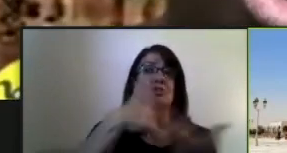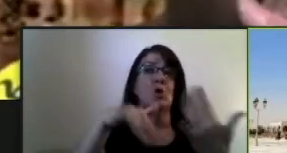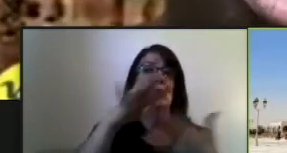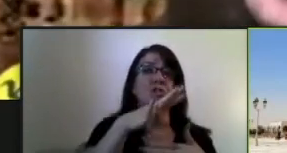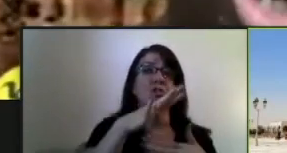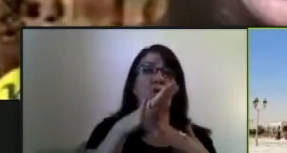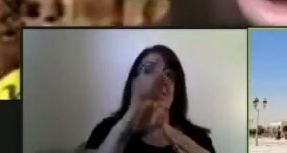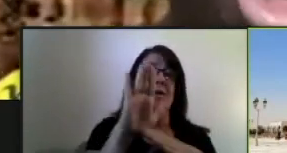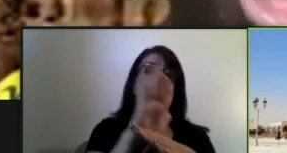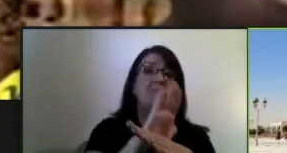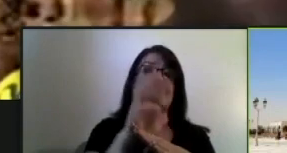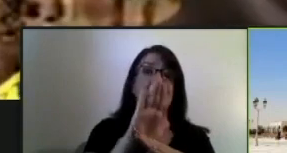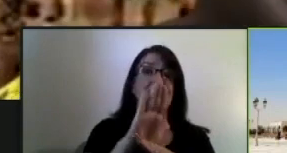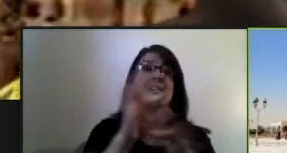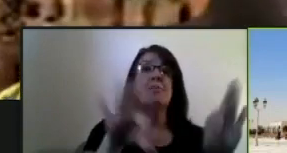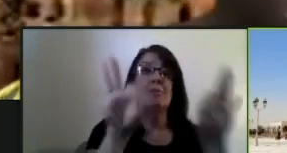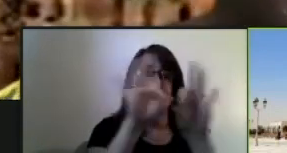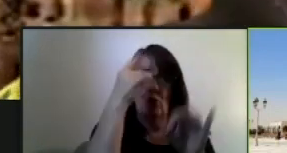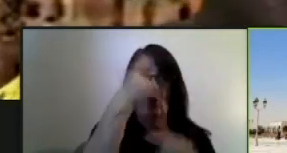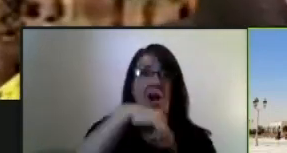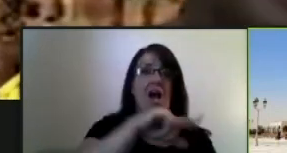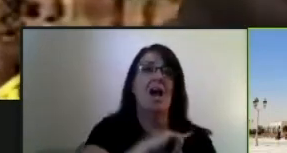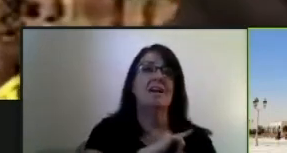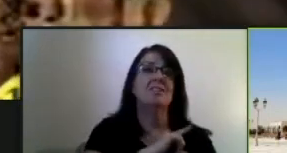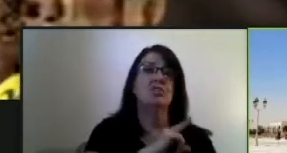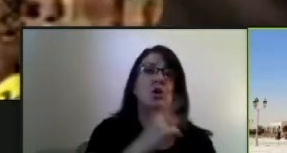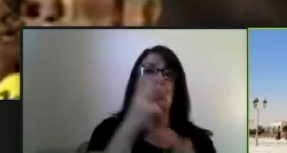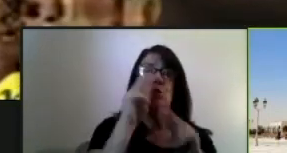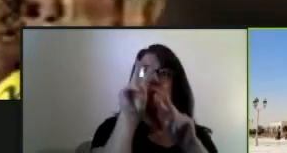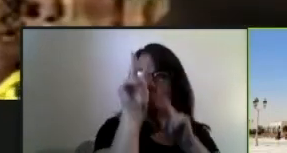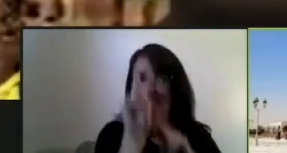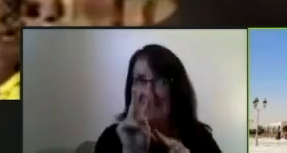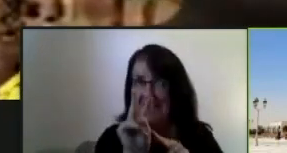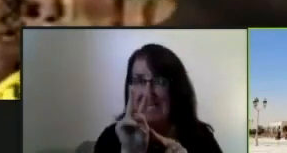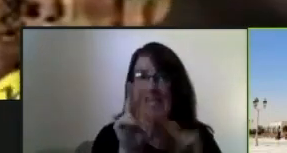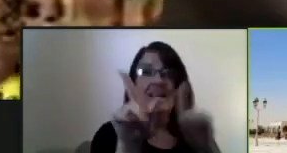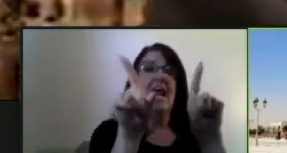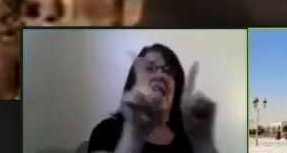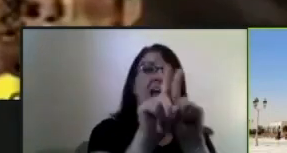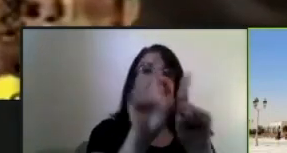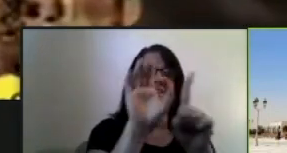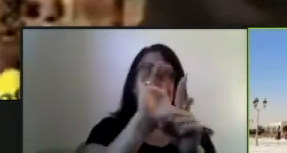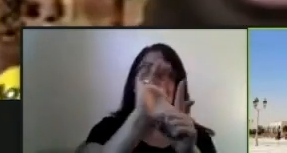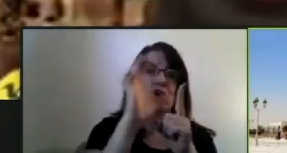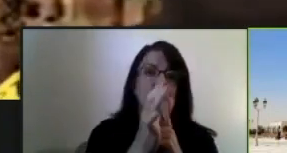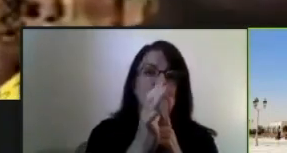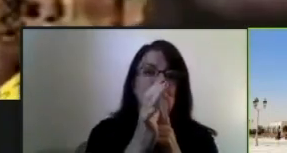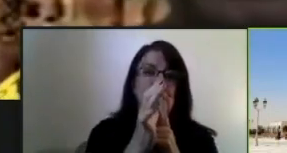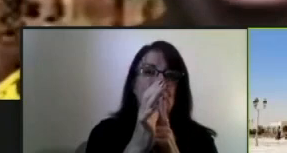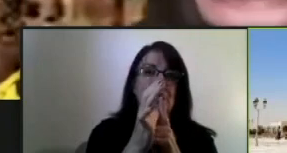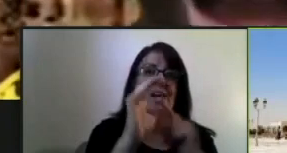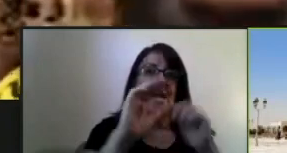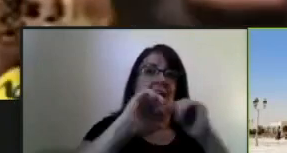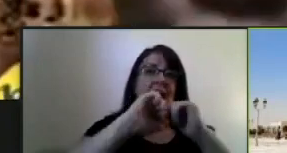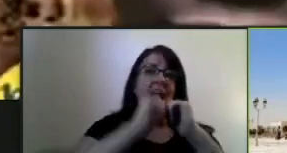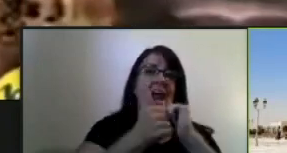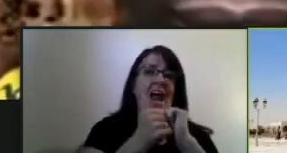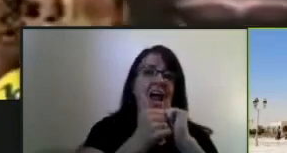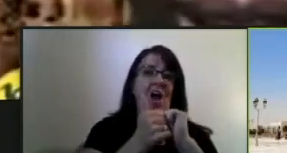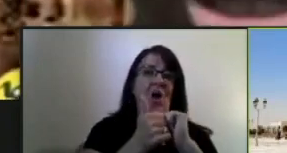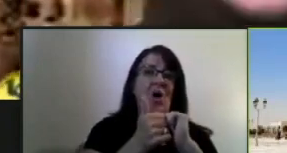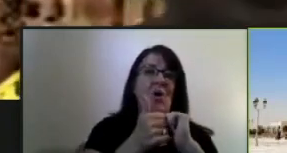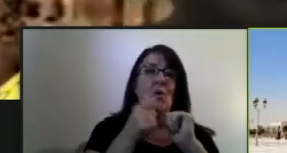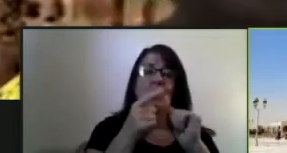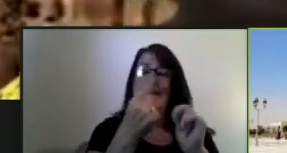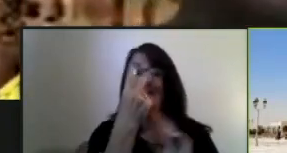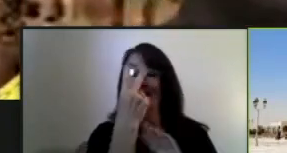us to keep talking about how being seen as a culture, as a community is important. How being counted